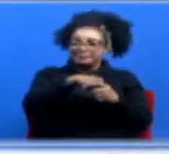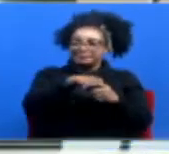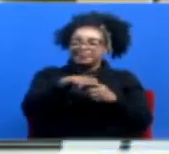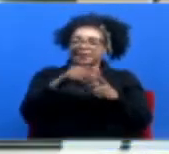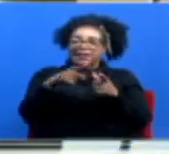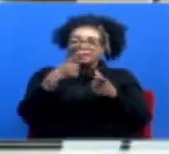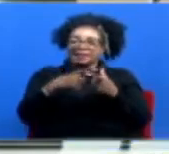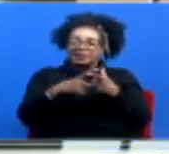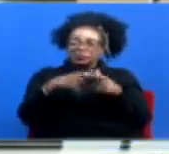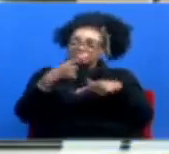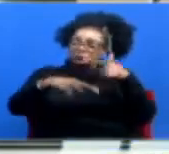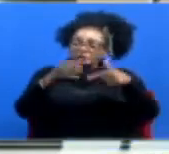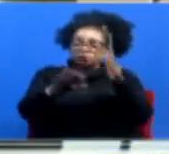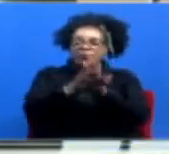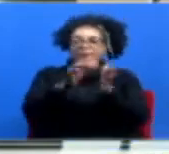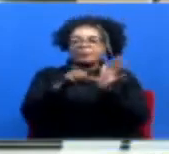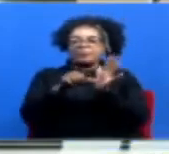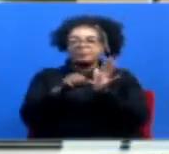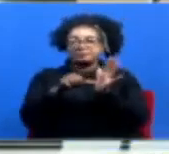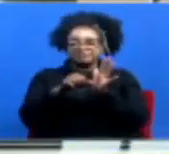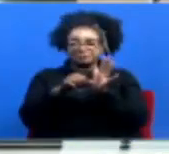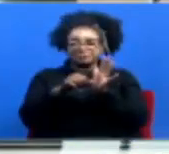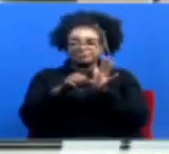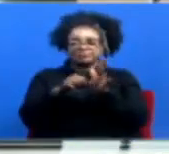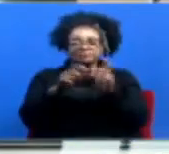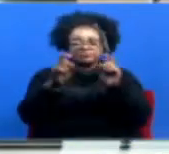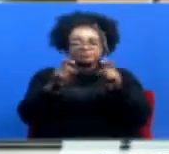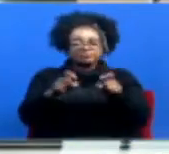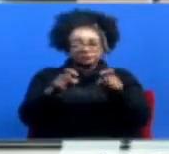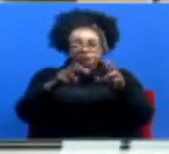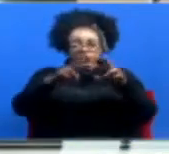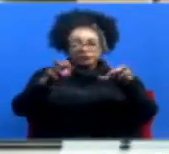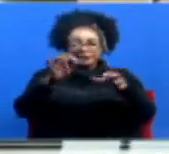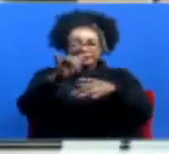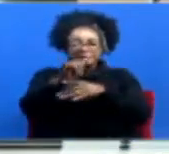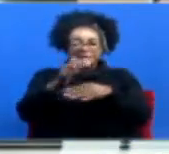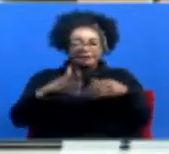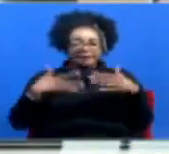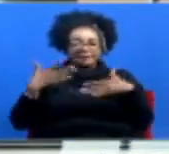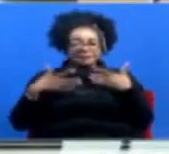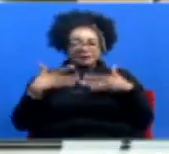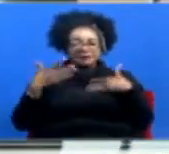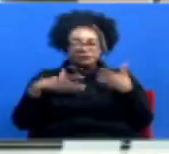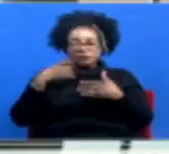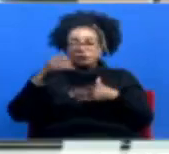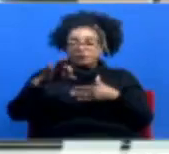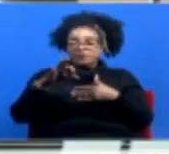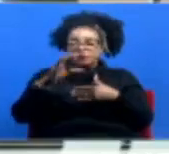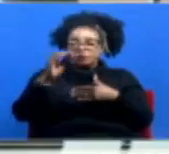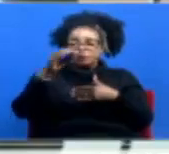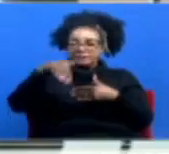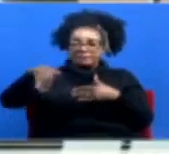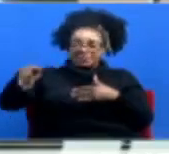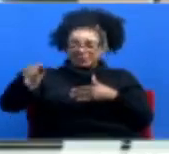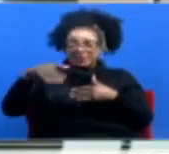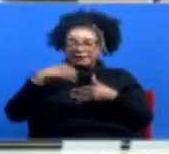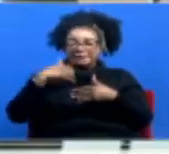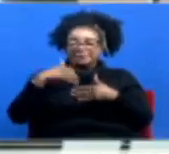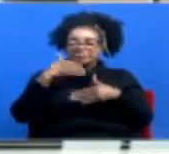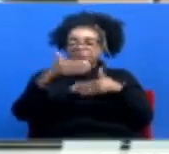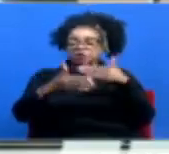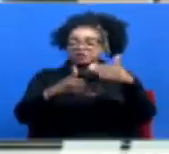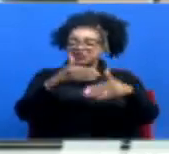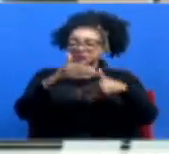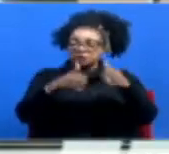shit. I find that there is need to check the unfortunate and reckless habit of the ODPP commencing proceedings which they have